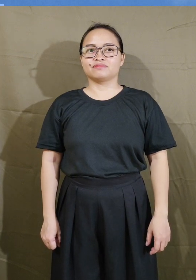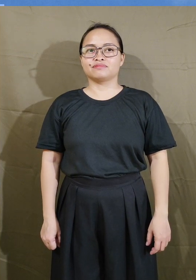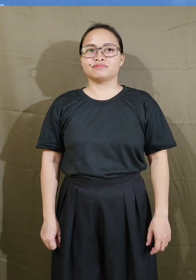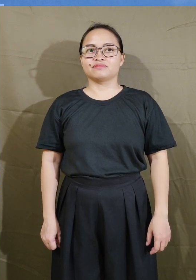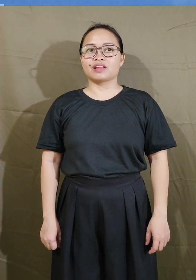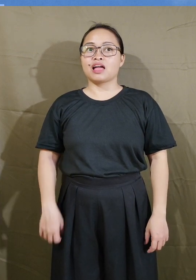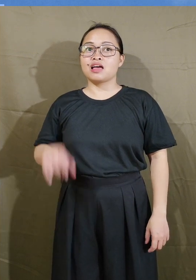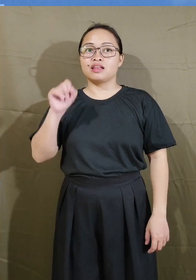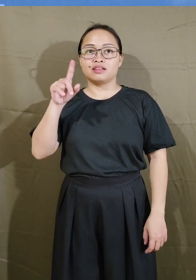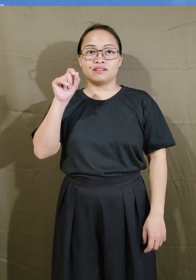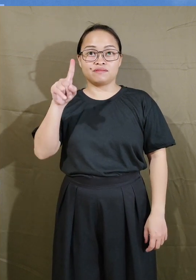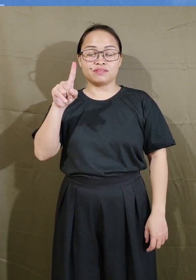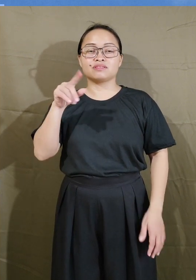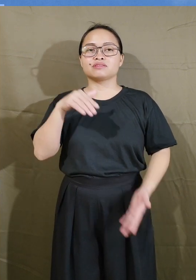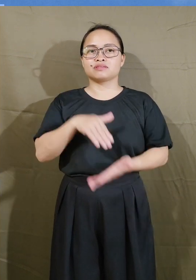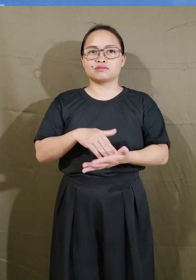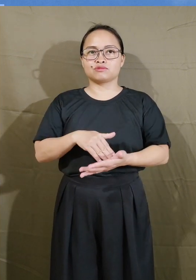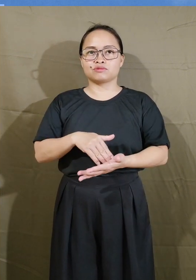While